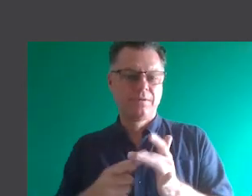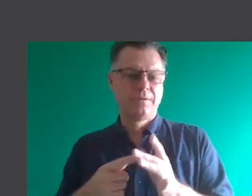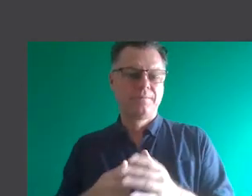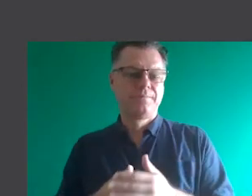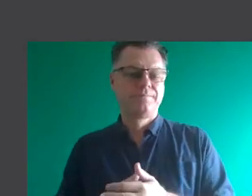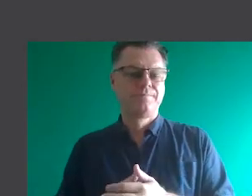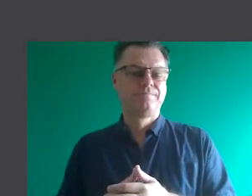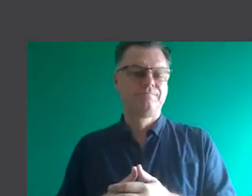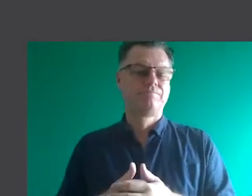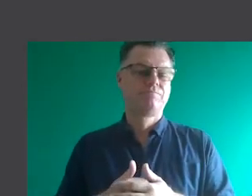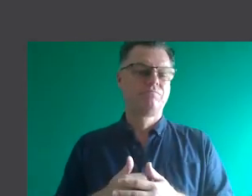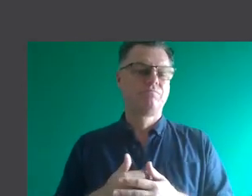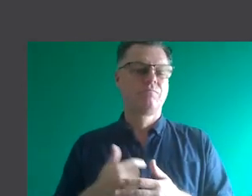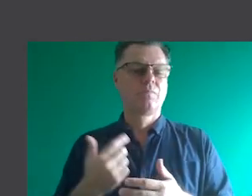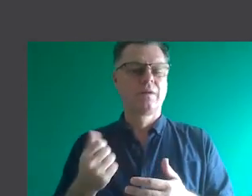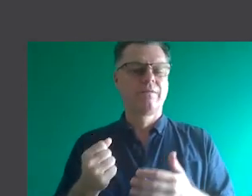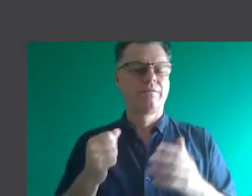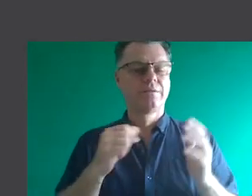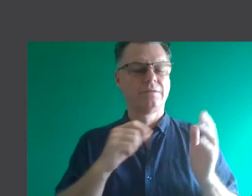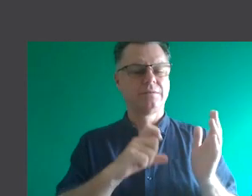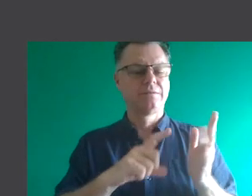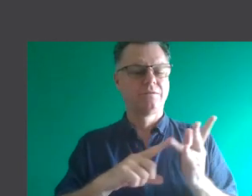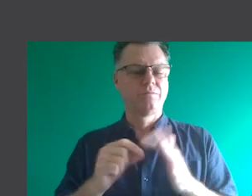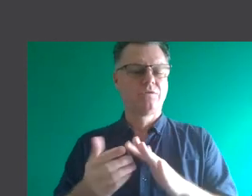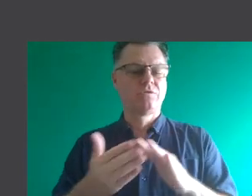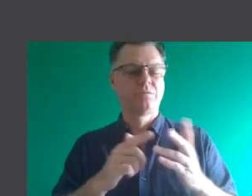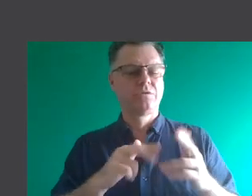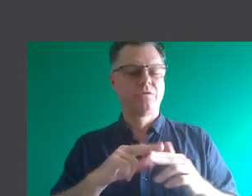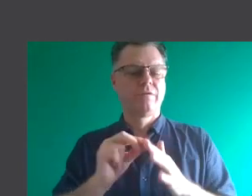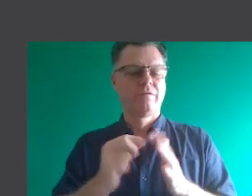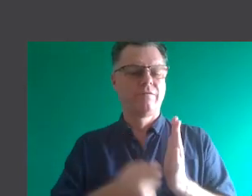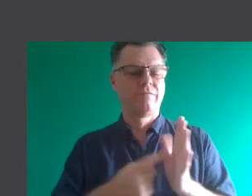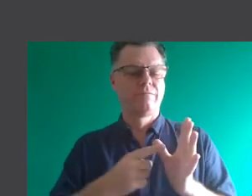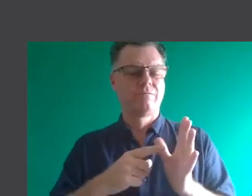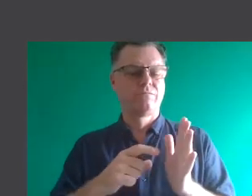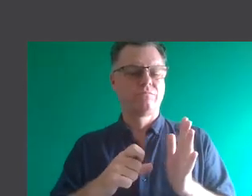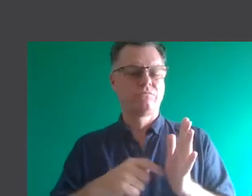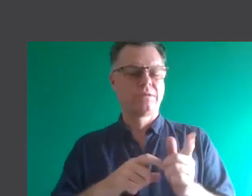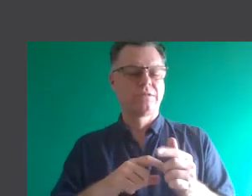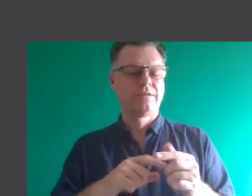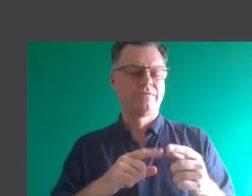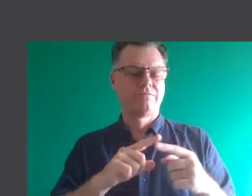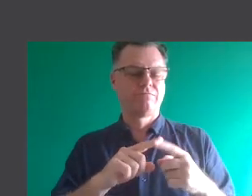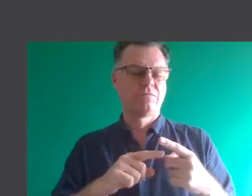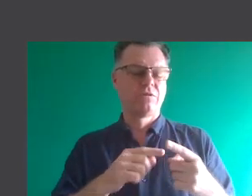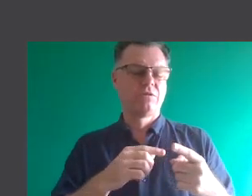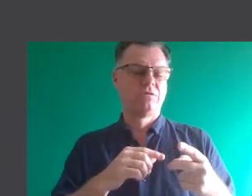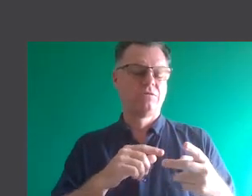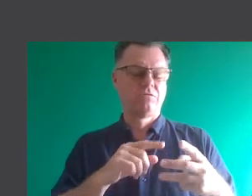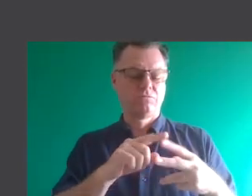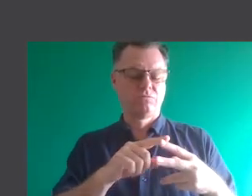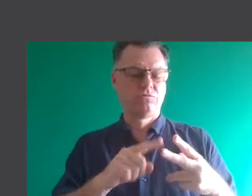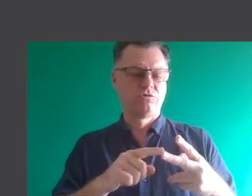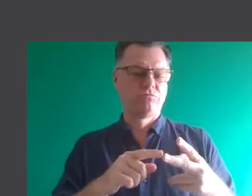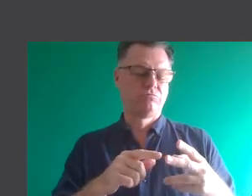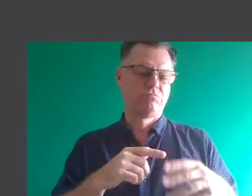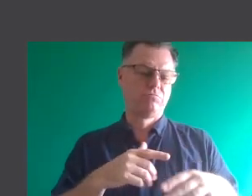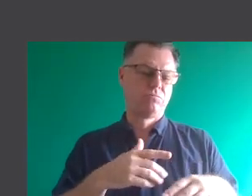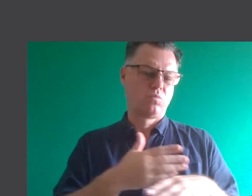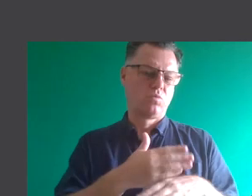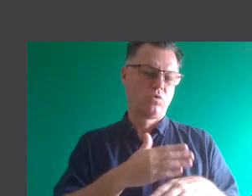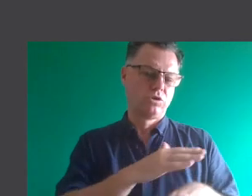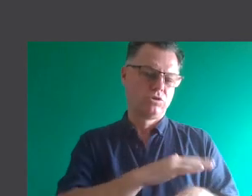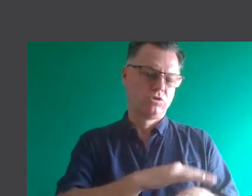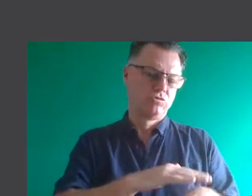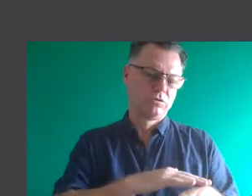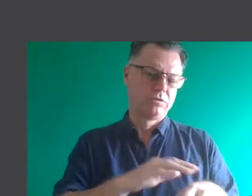sharing information across the MTIA. So there are what we have what are called communities of practice. We have an assurance community of practice and a risk community of